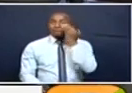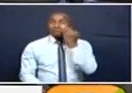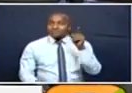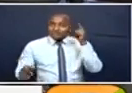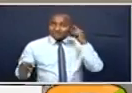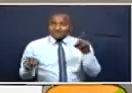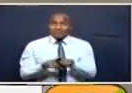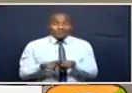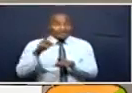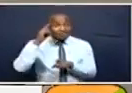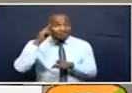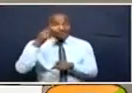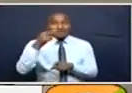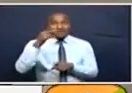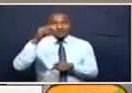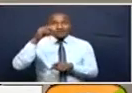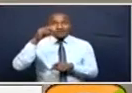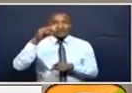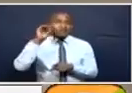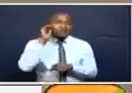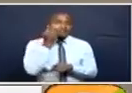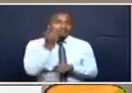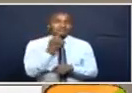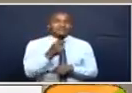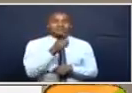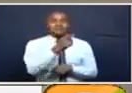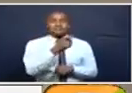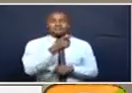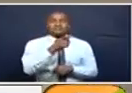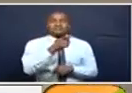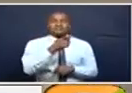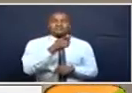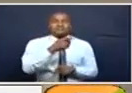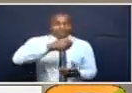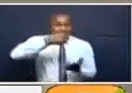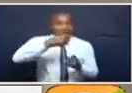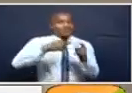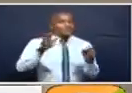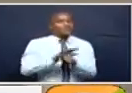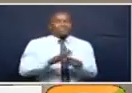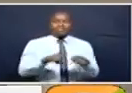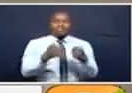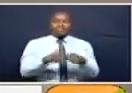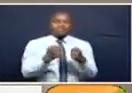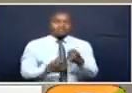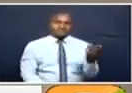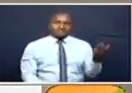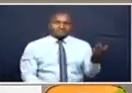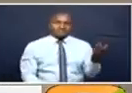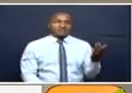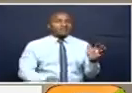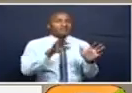remember Hillary Clinton calling them a basket full of deplorables. You know, and that they will not even